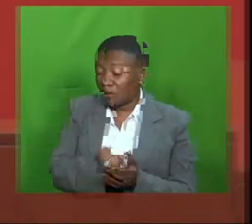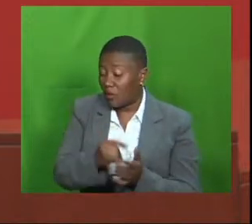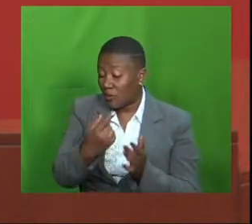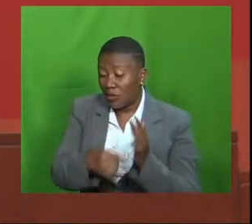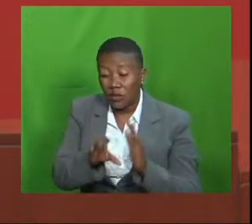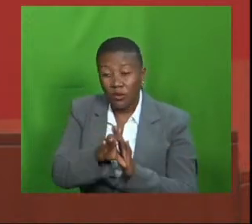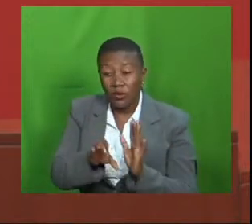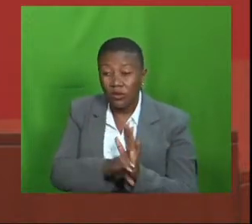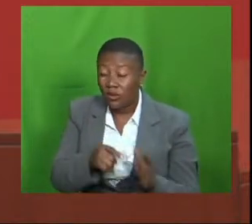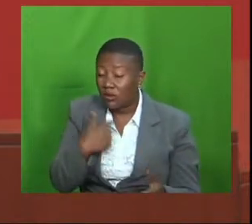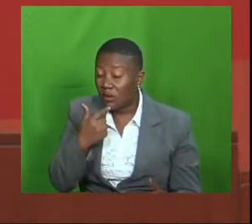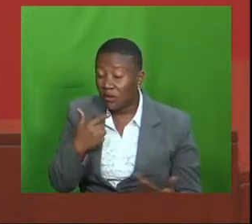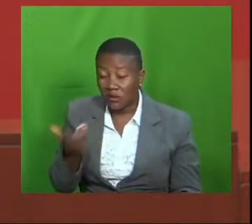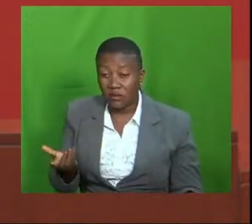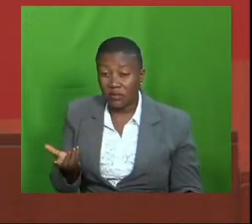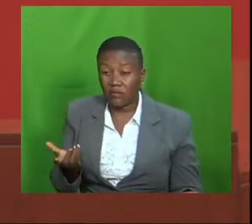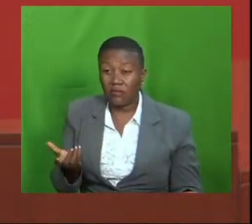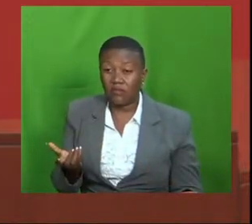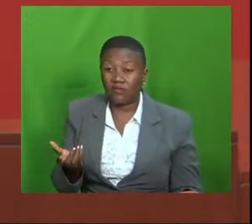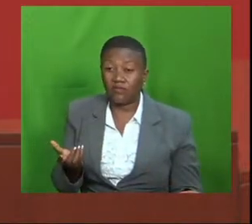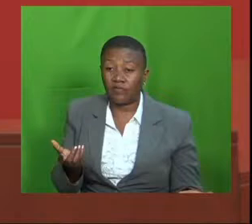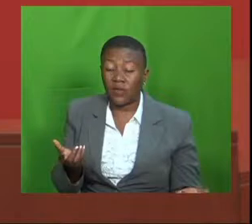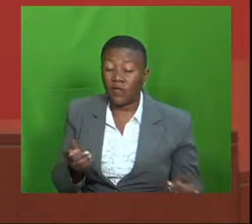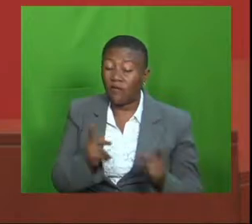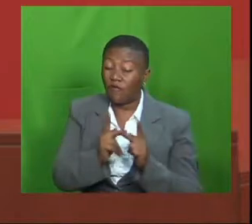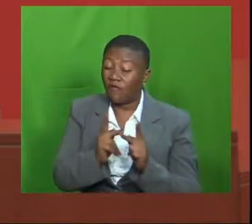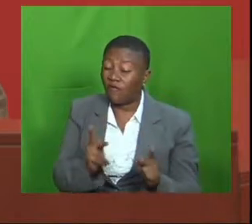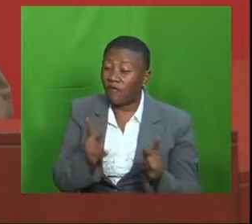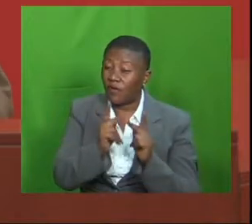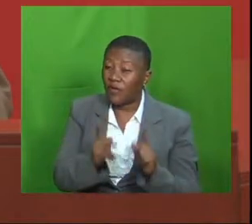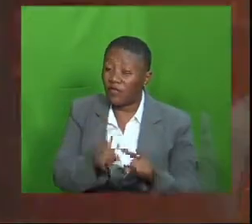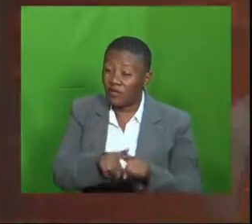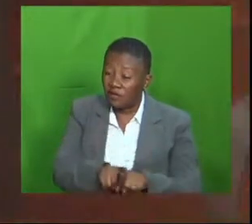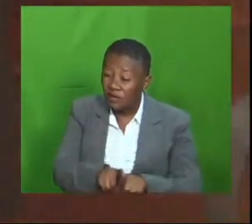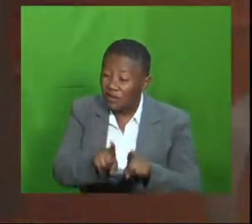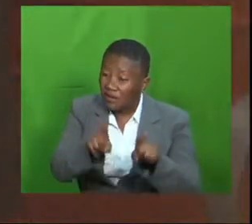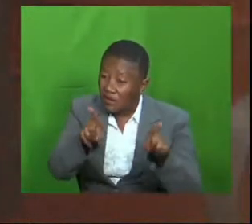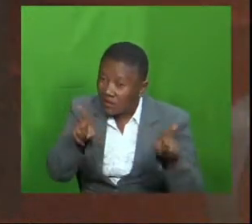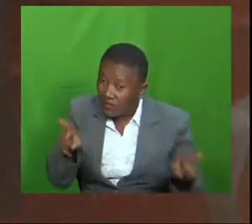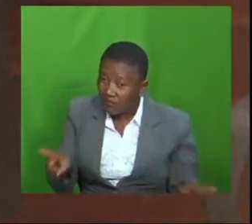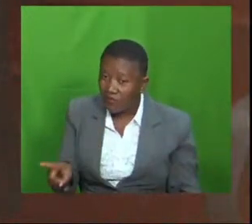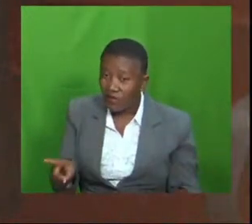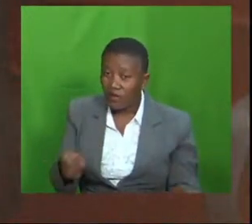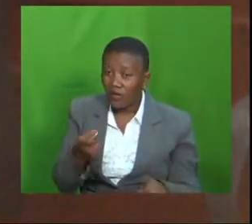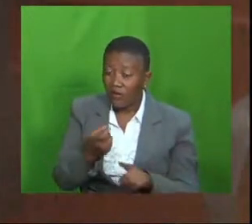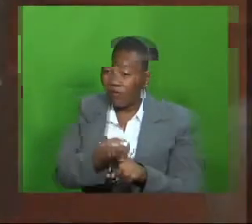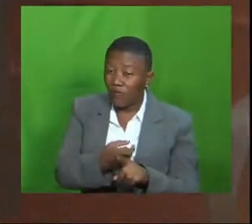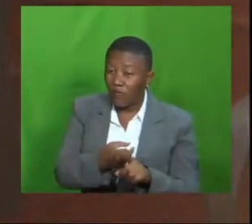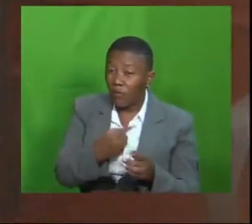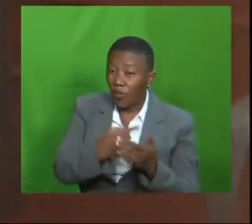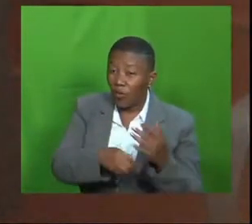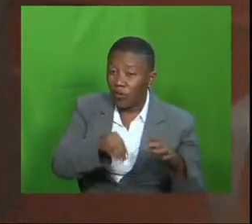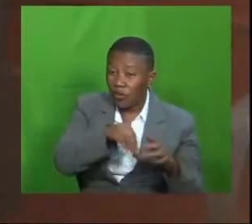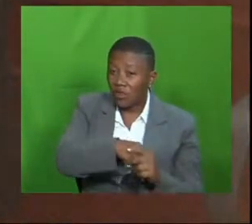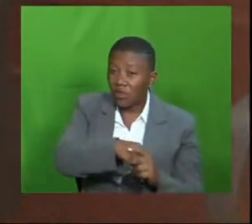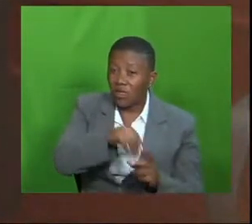Constitution. And that is very different from the position in Article 97(1)(c).